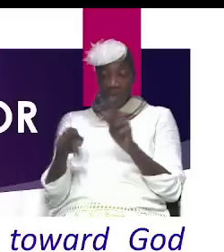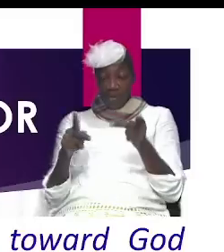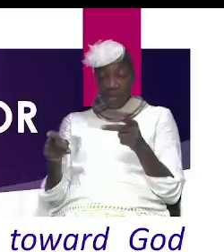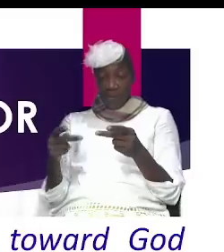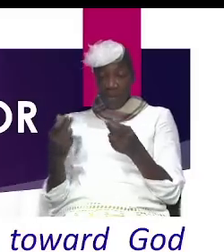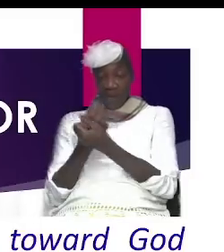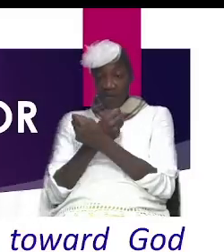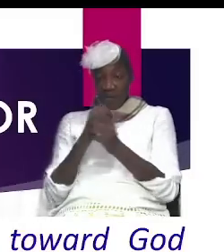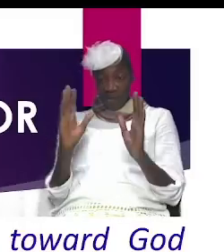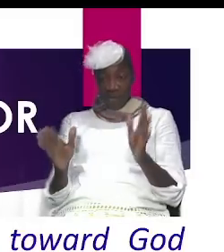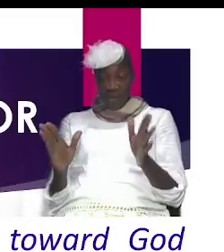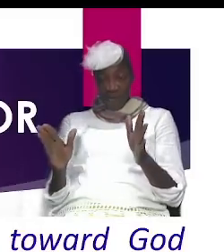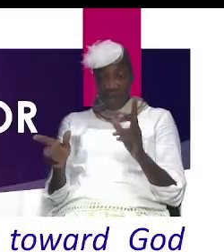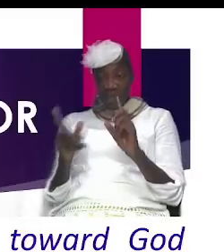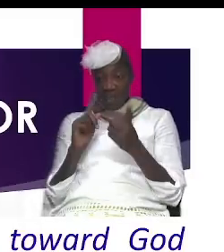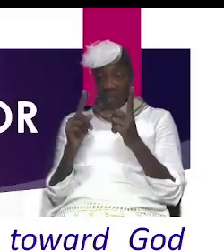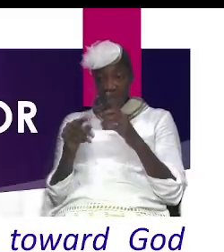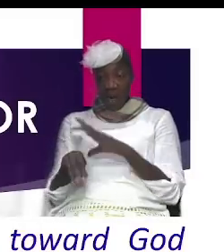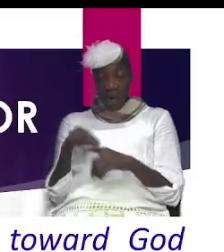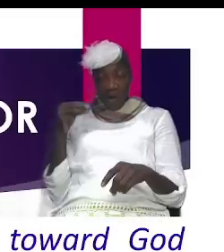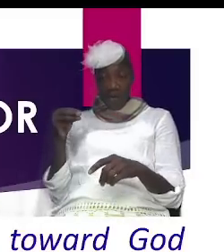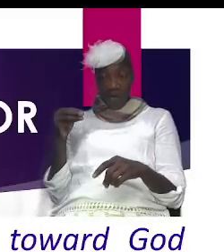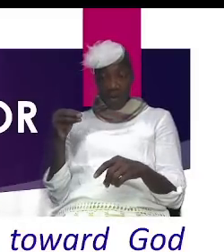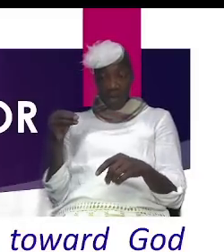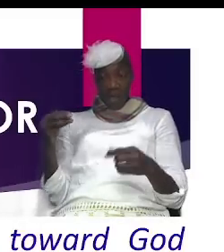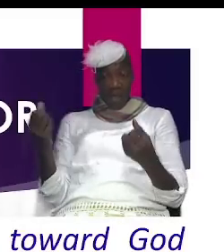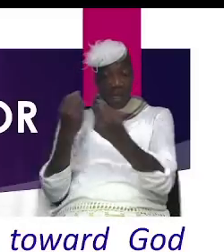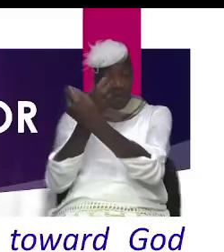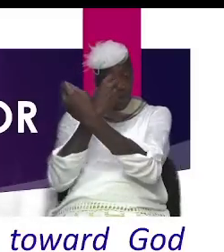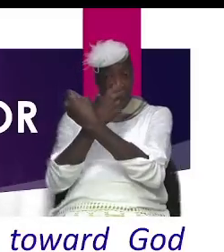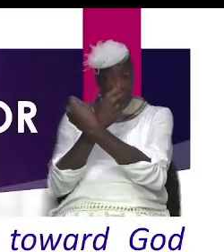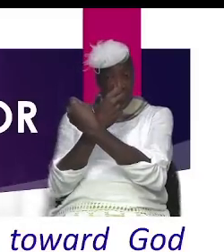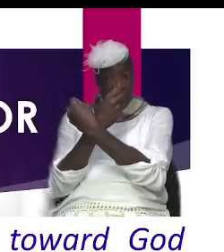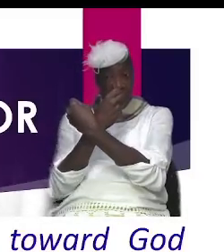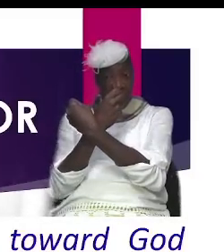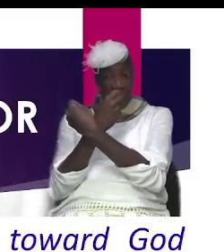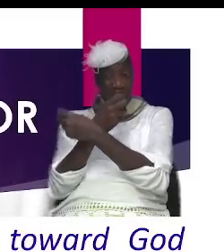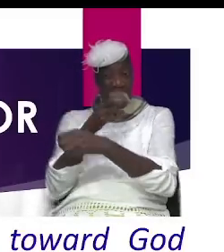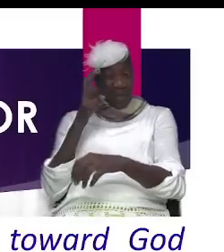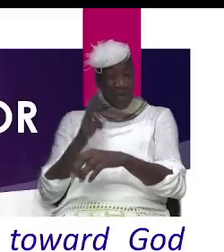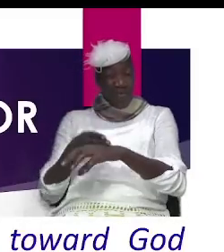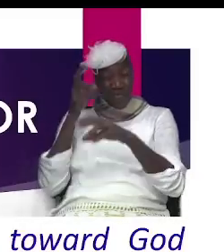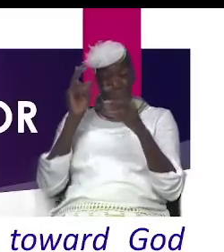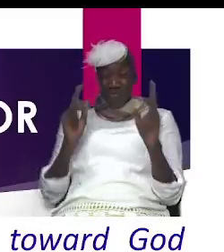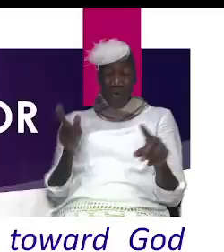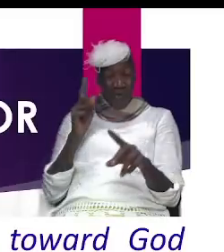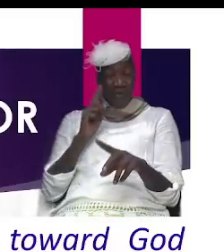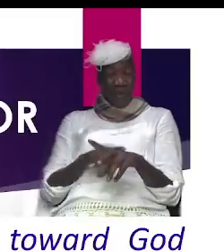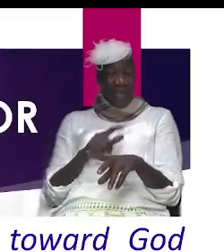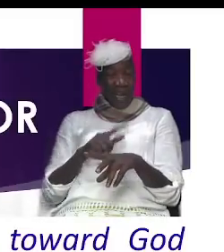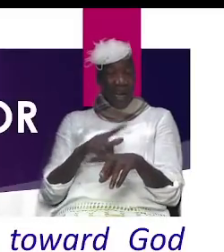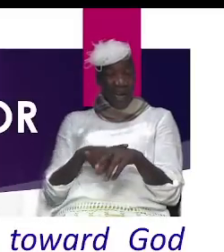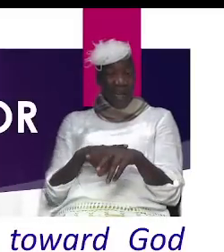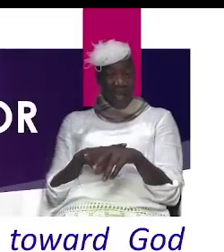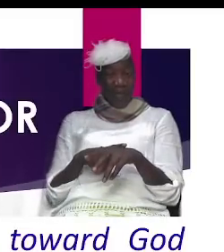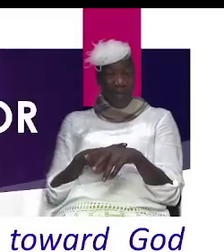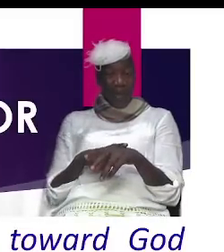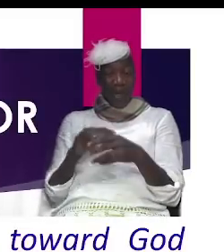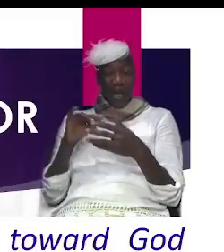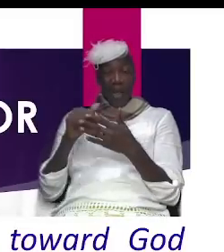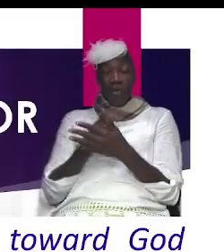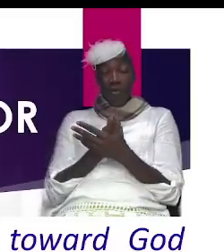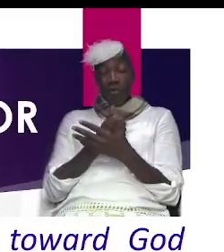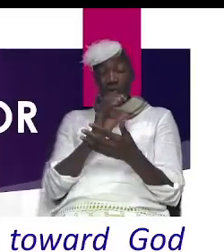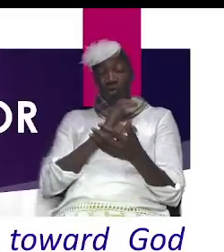talk out of turn, them lock you up for a while before they put you back to. It was a rough time. And then those who were Christians and